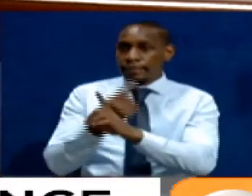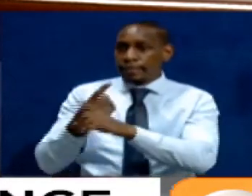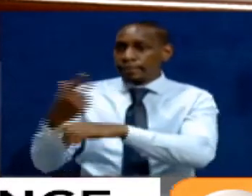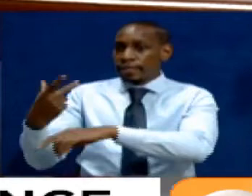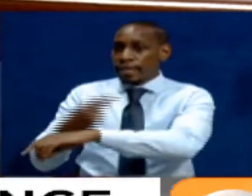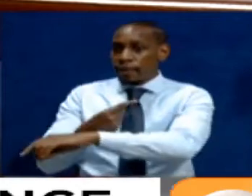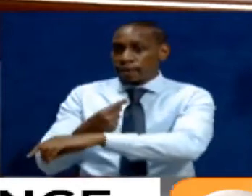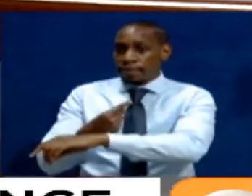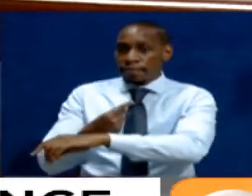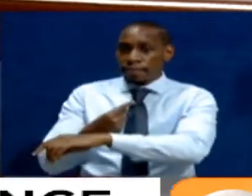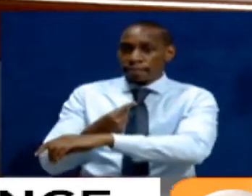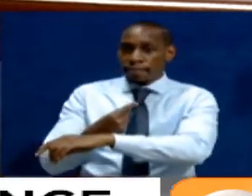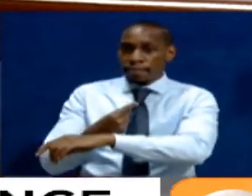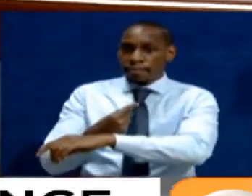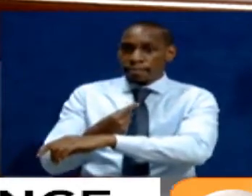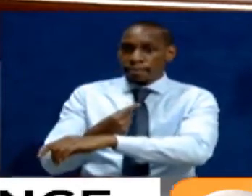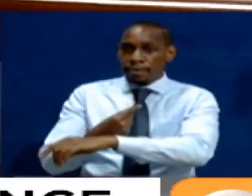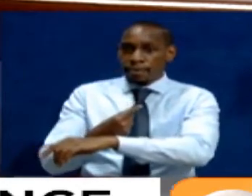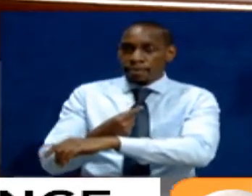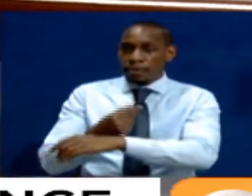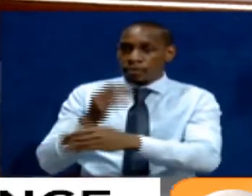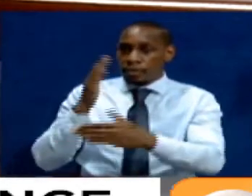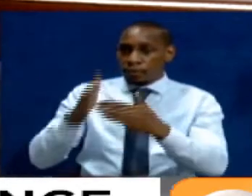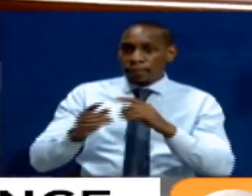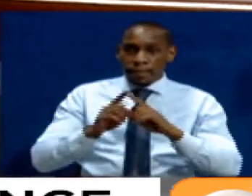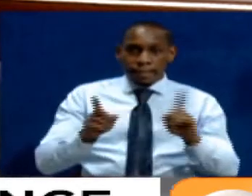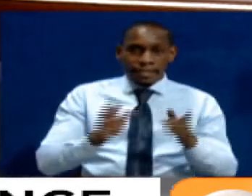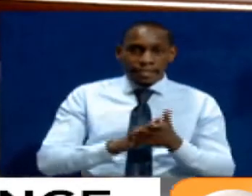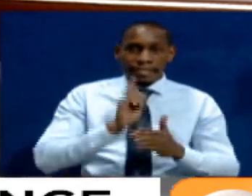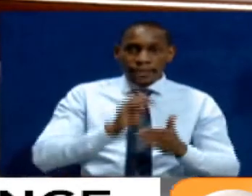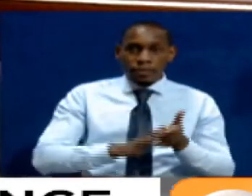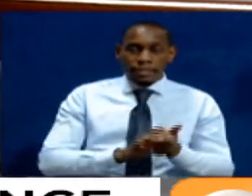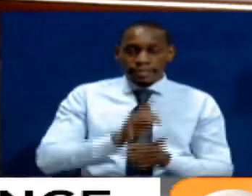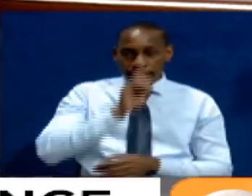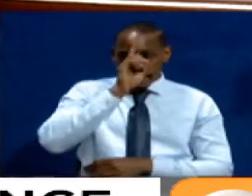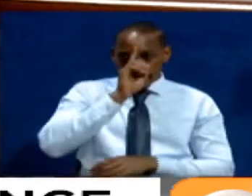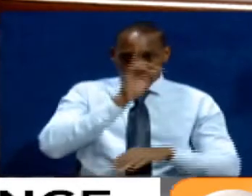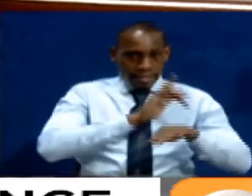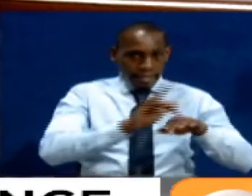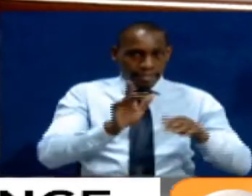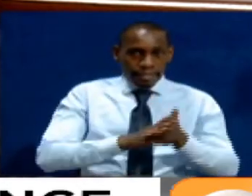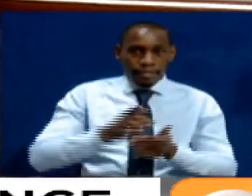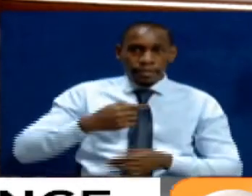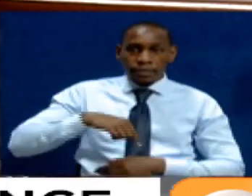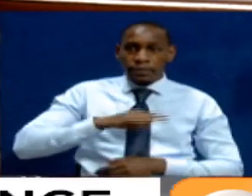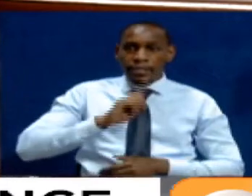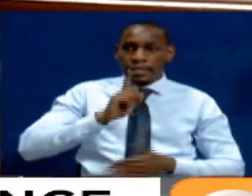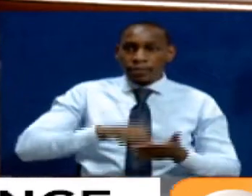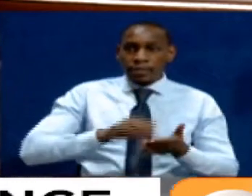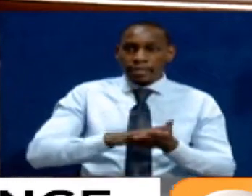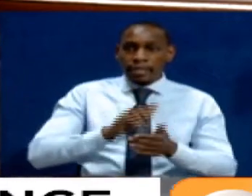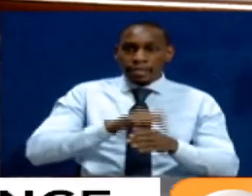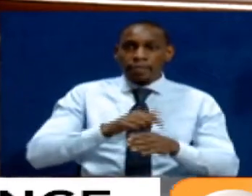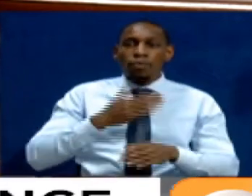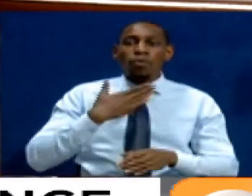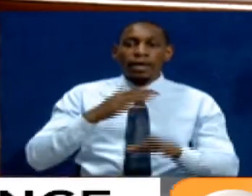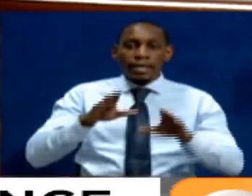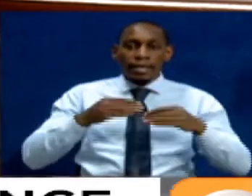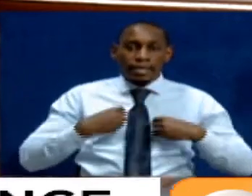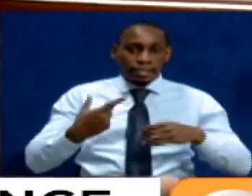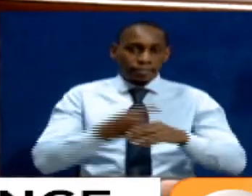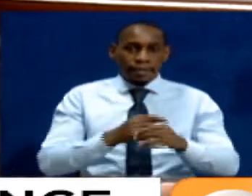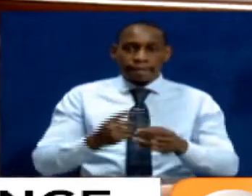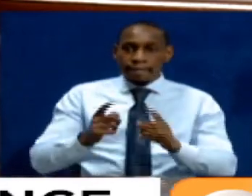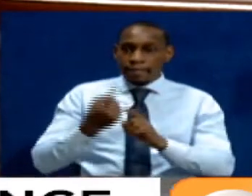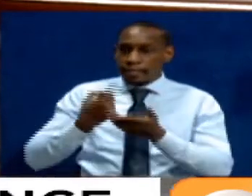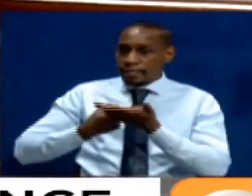may lead to that, then you stop. However, we talk of severe allergies. So what we've said, when you go to get your shot, discuss with